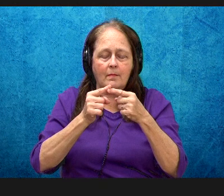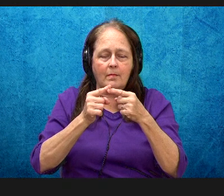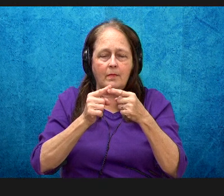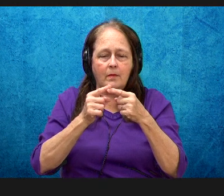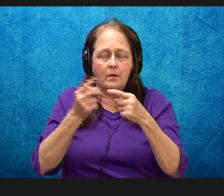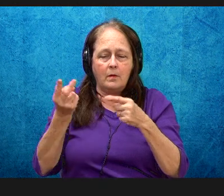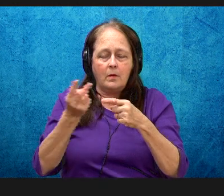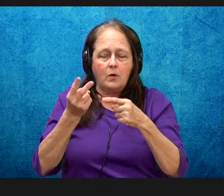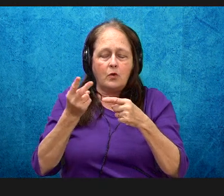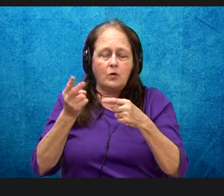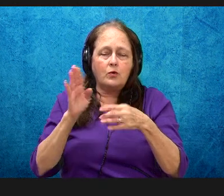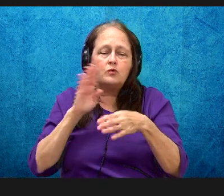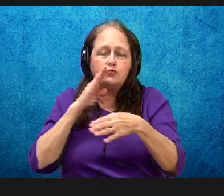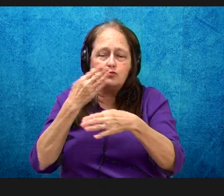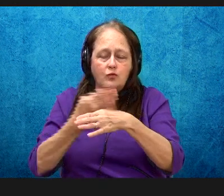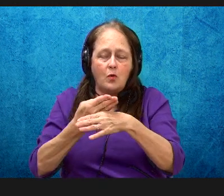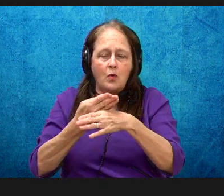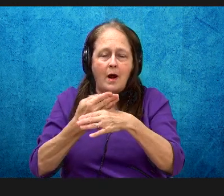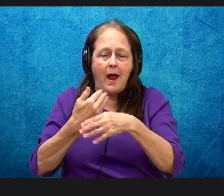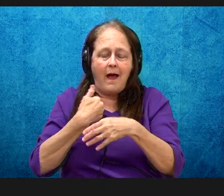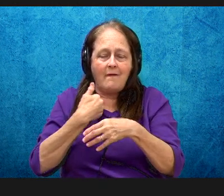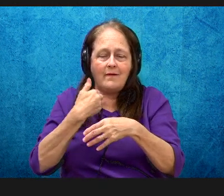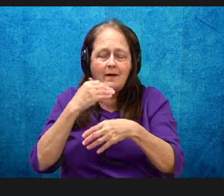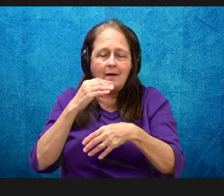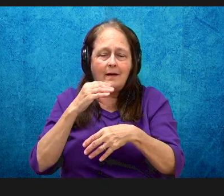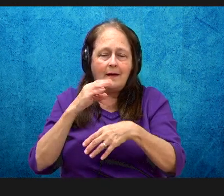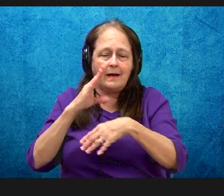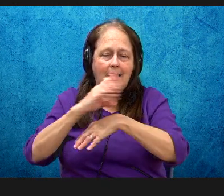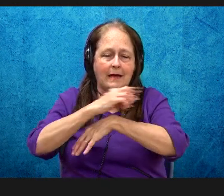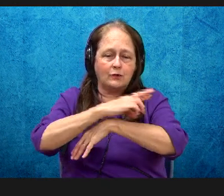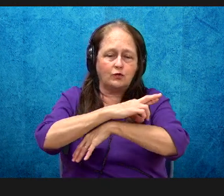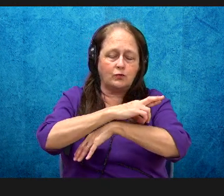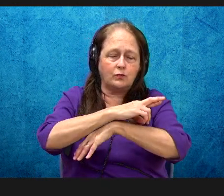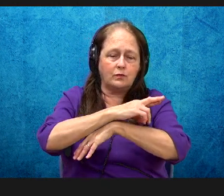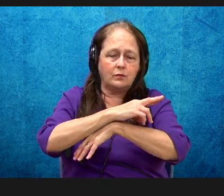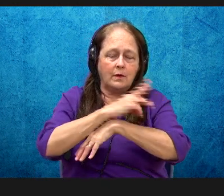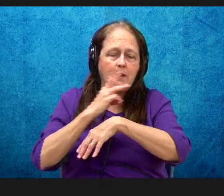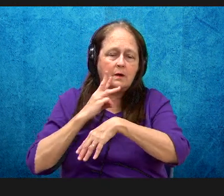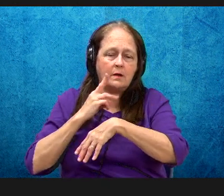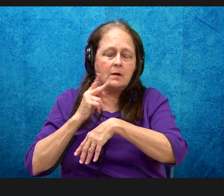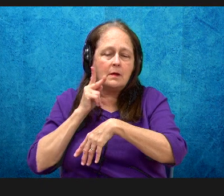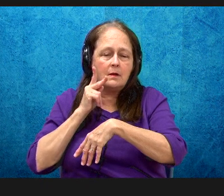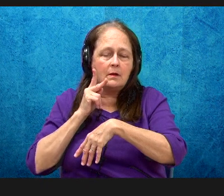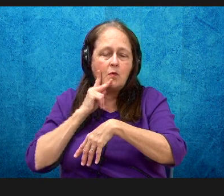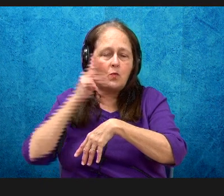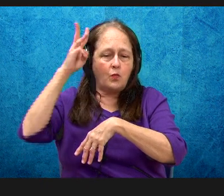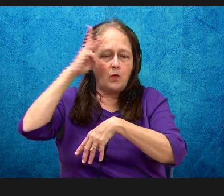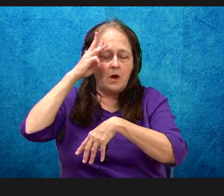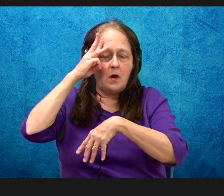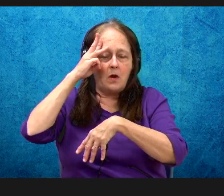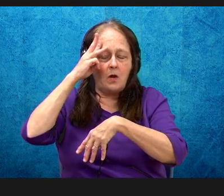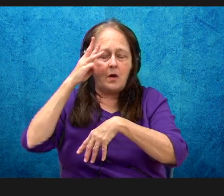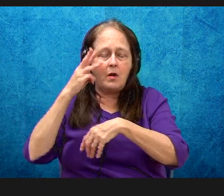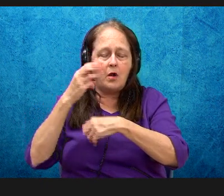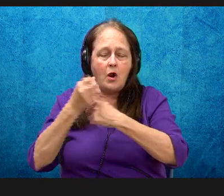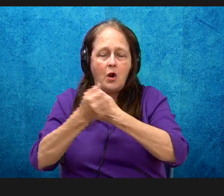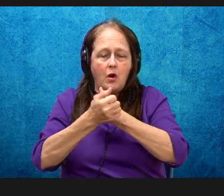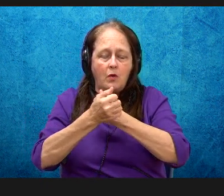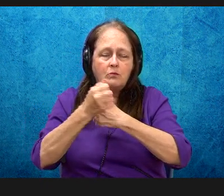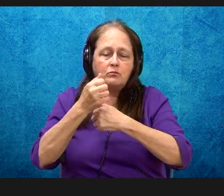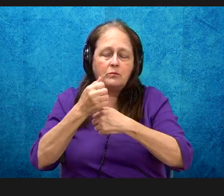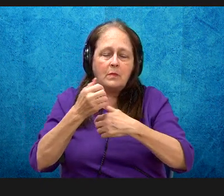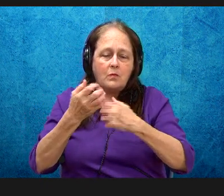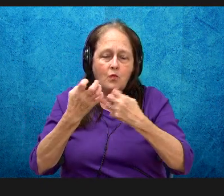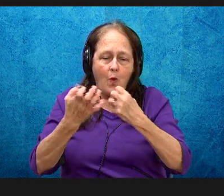couple's daughter had cancer? Or is the family, do they like to help each other? Let's think about it for a